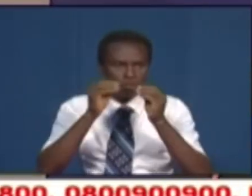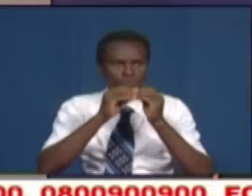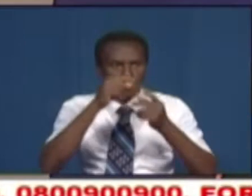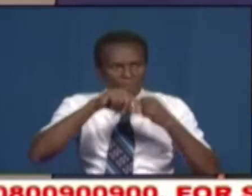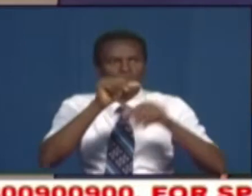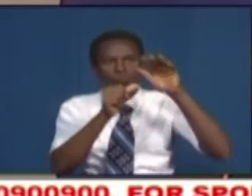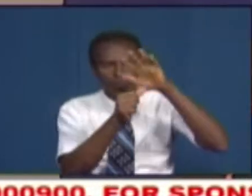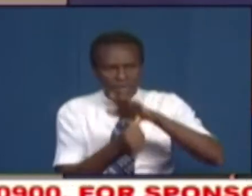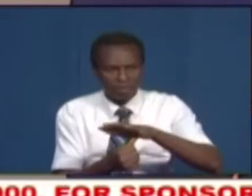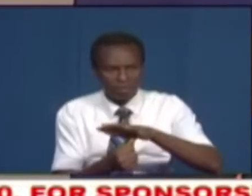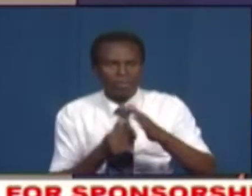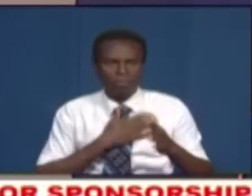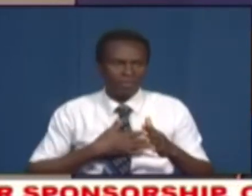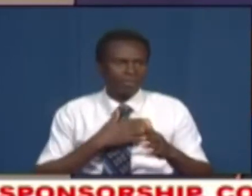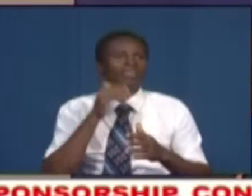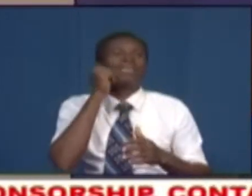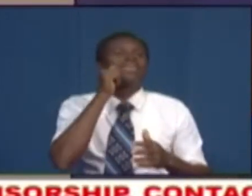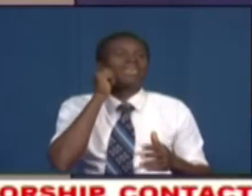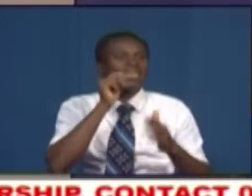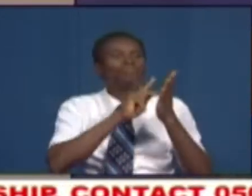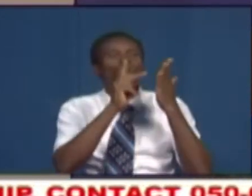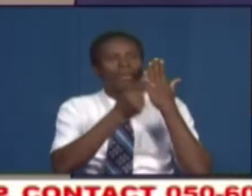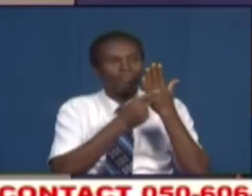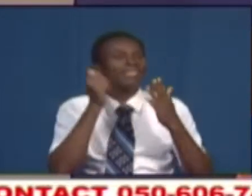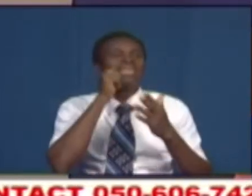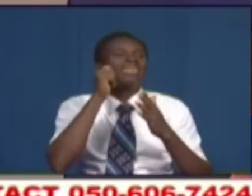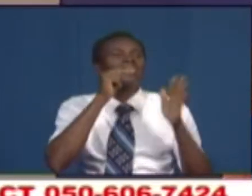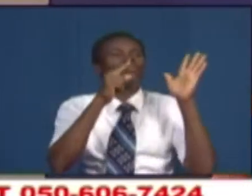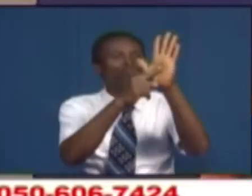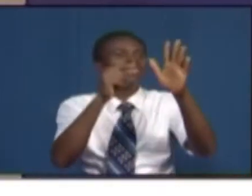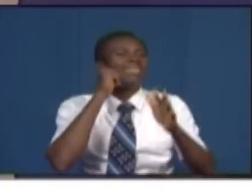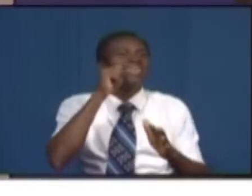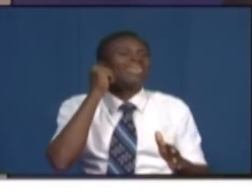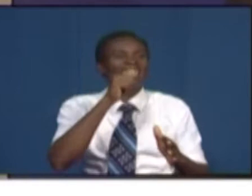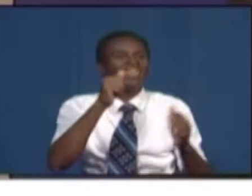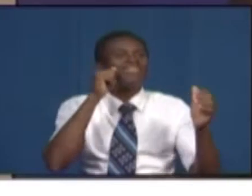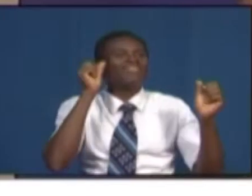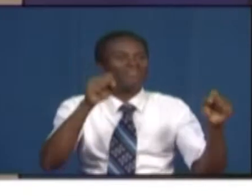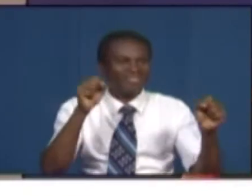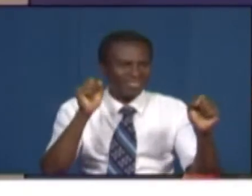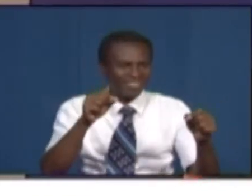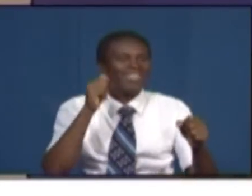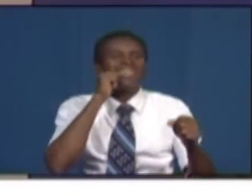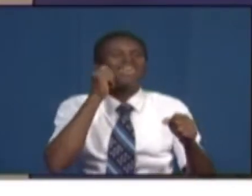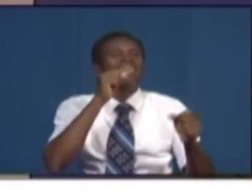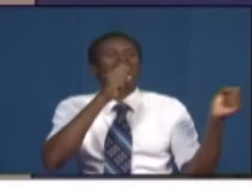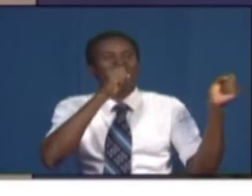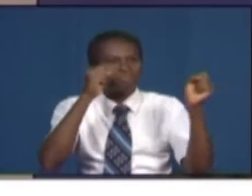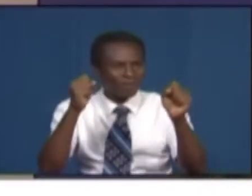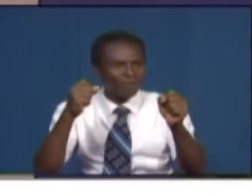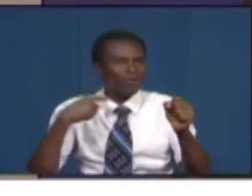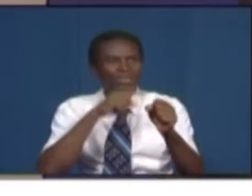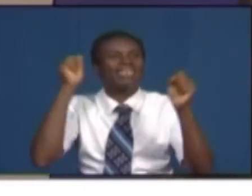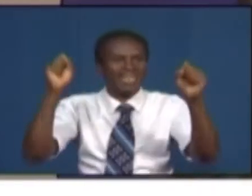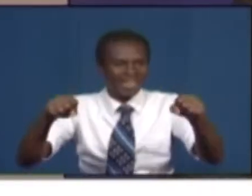the show is the Girlz Girlz Power Talk Show. Girlz Girlz. Girlz Show. Girlz Power. Yes,